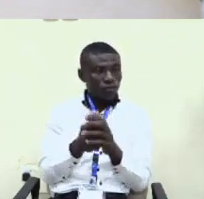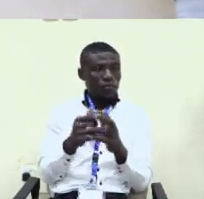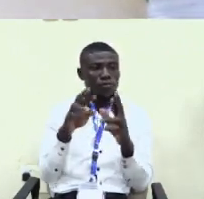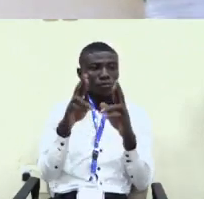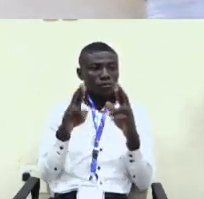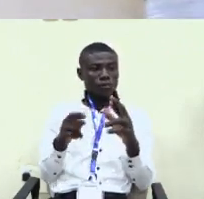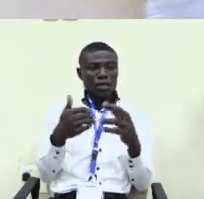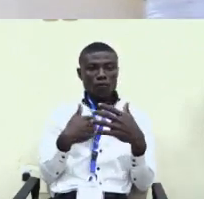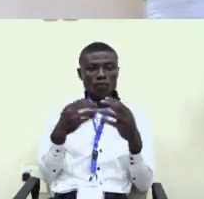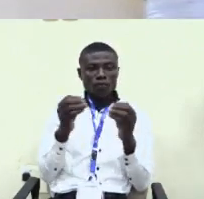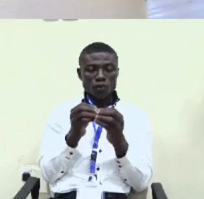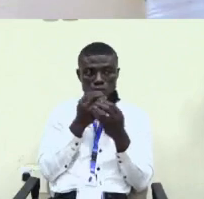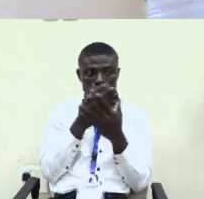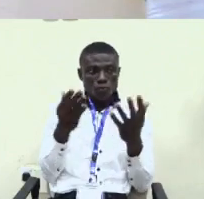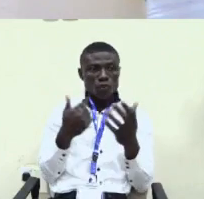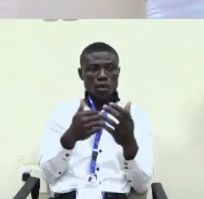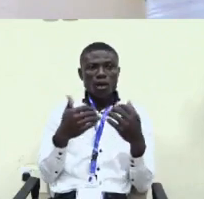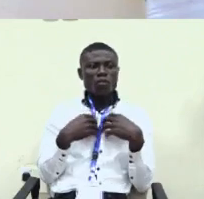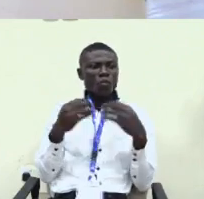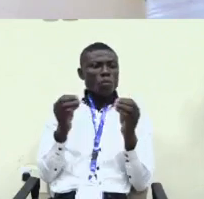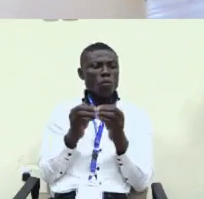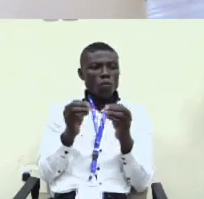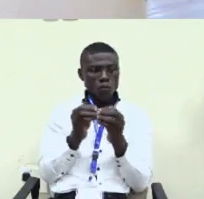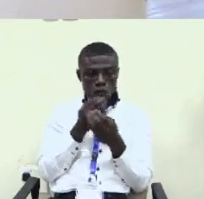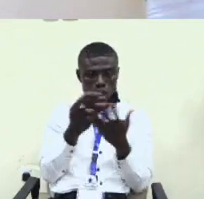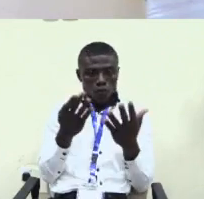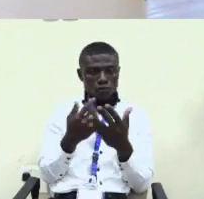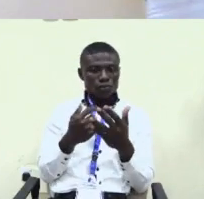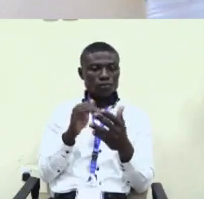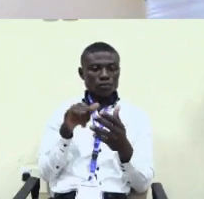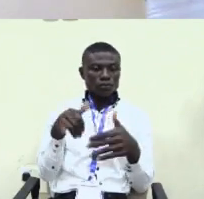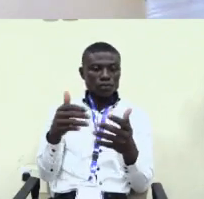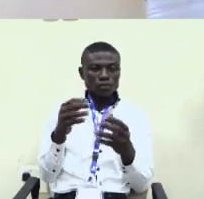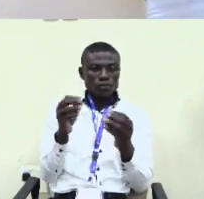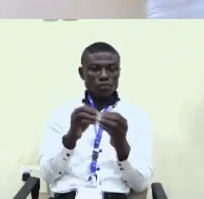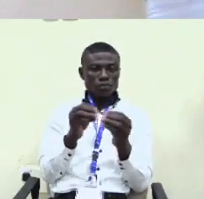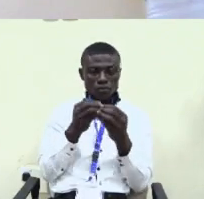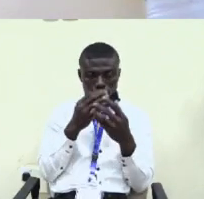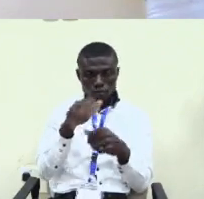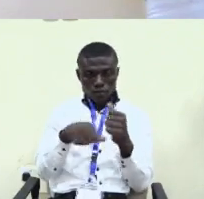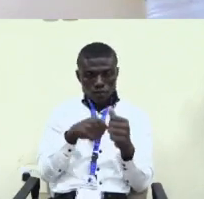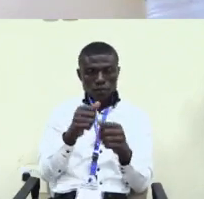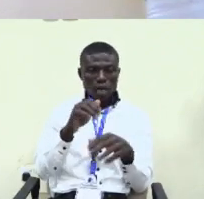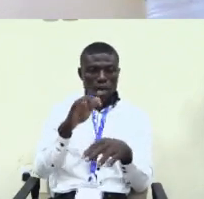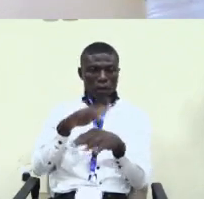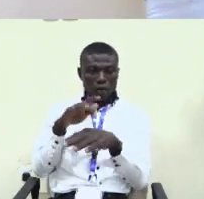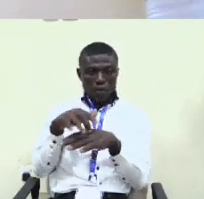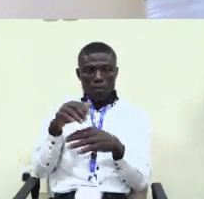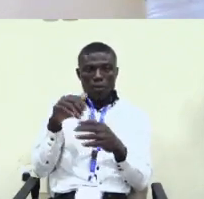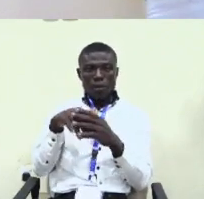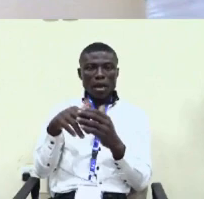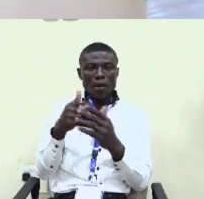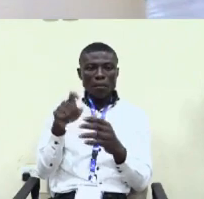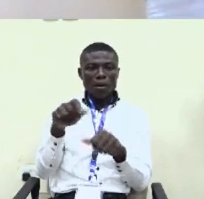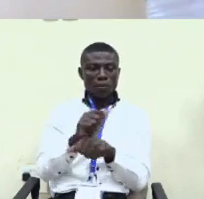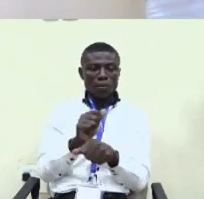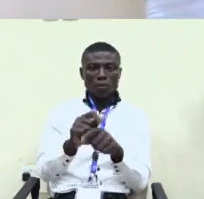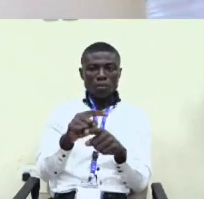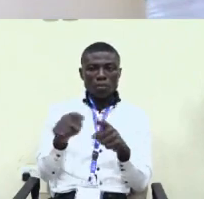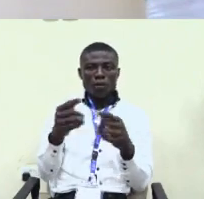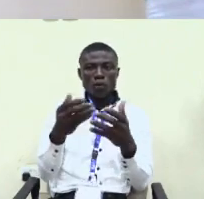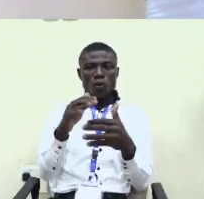we have a lot of information. We have tons of information that will give you information about the impact of the interventions, but I want you to